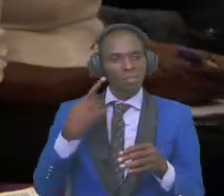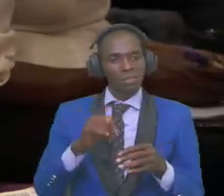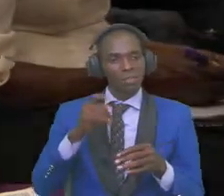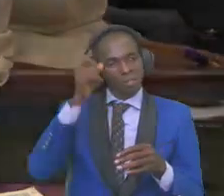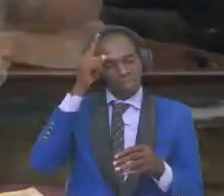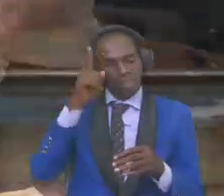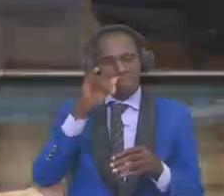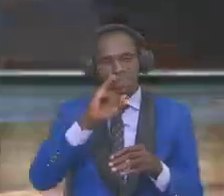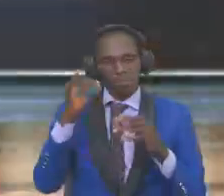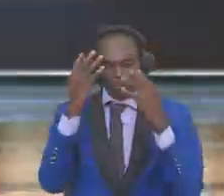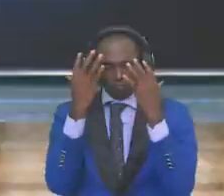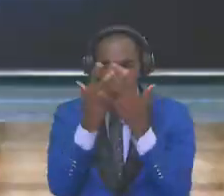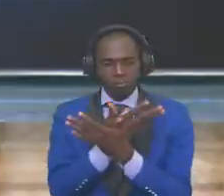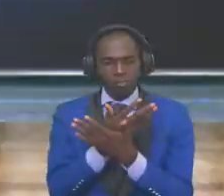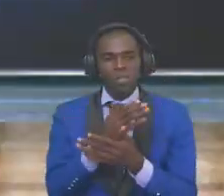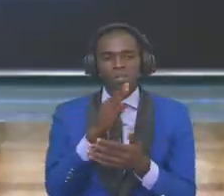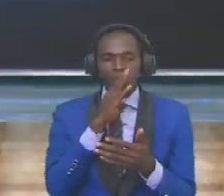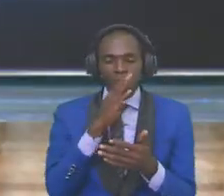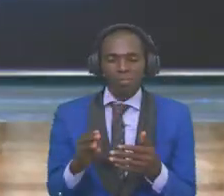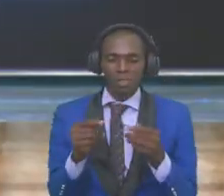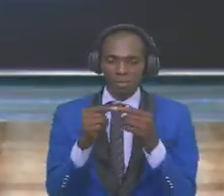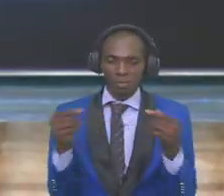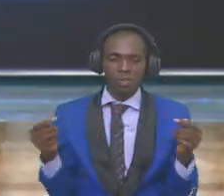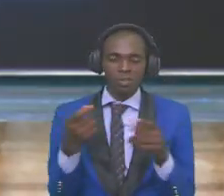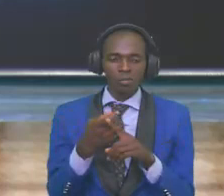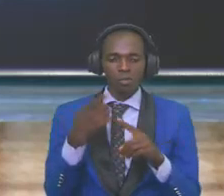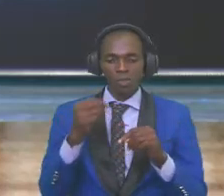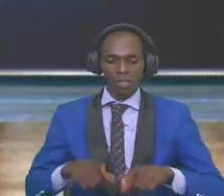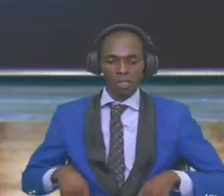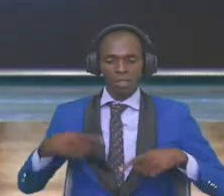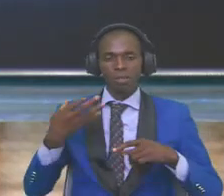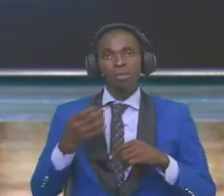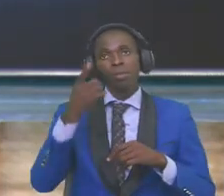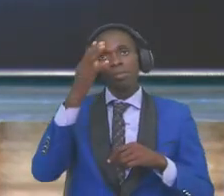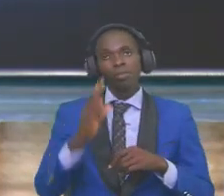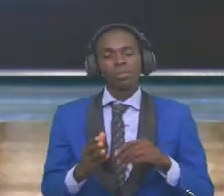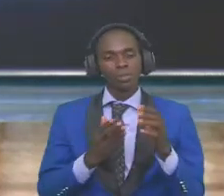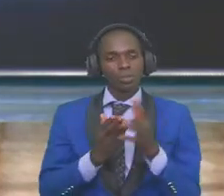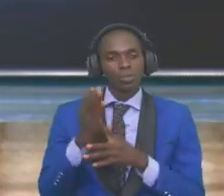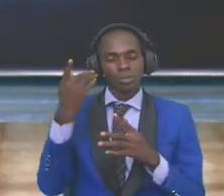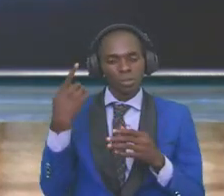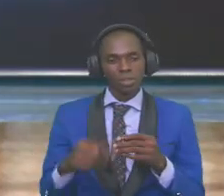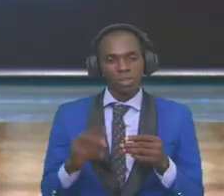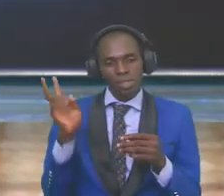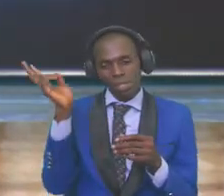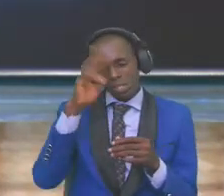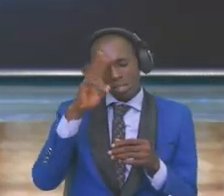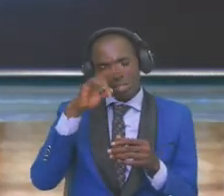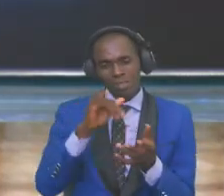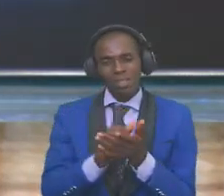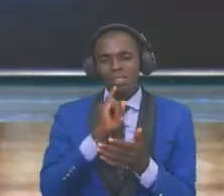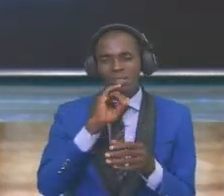darkened, being alienated from the life of God through the ignorance that is in